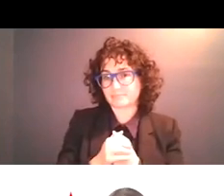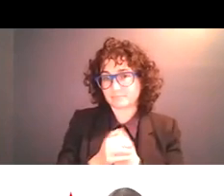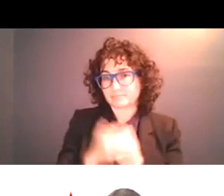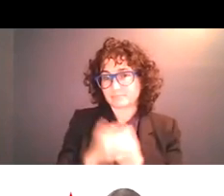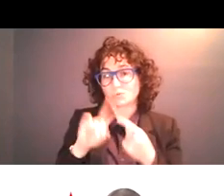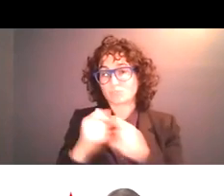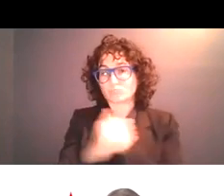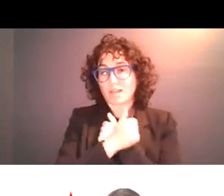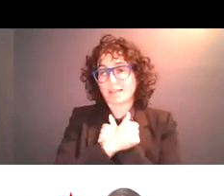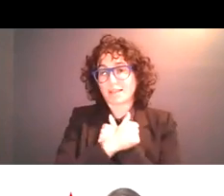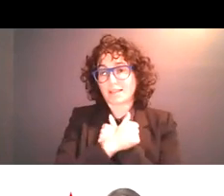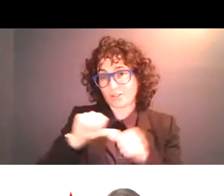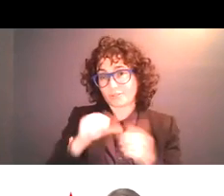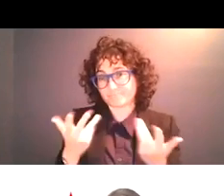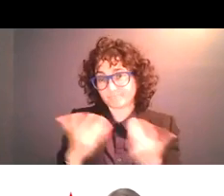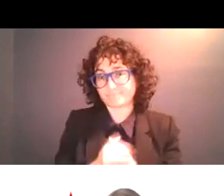other.